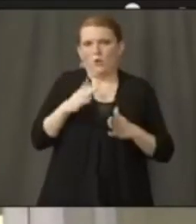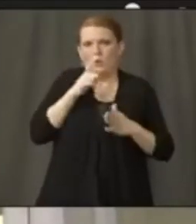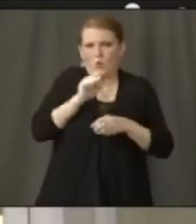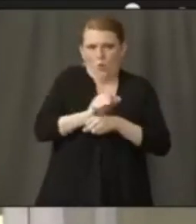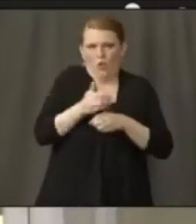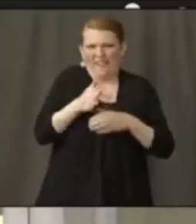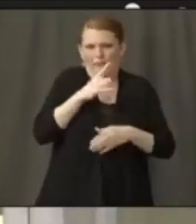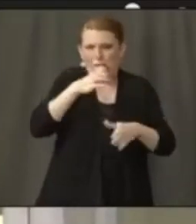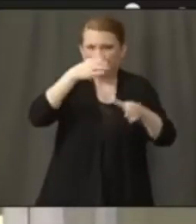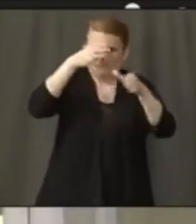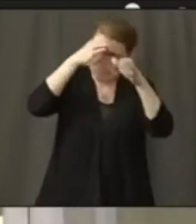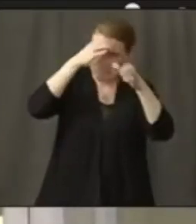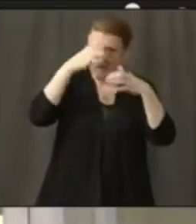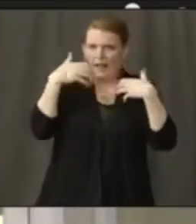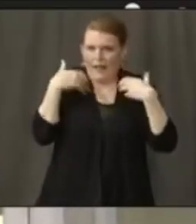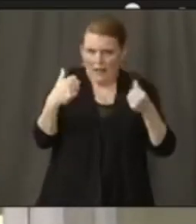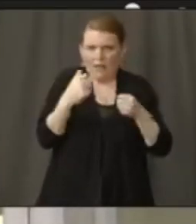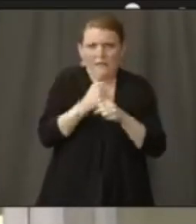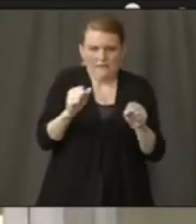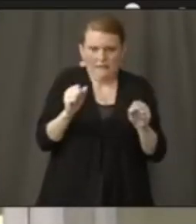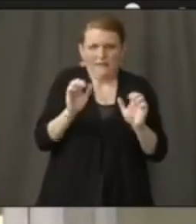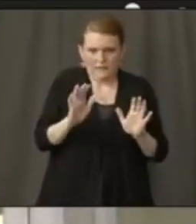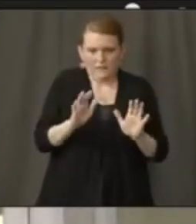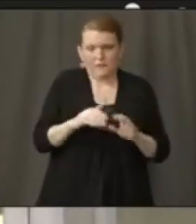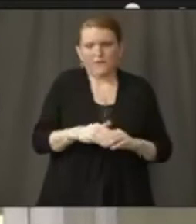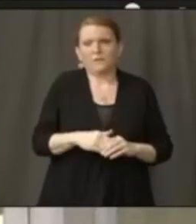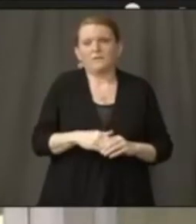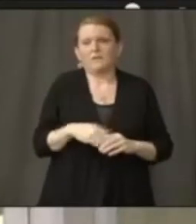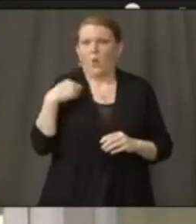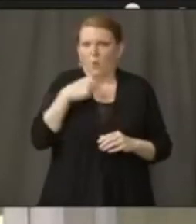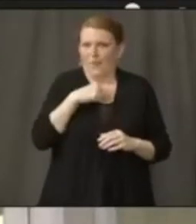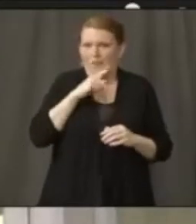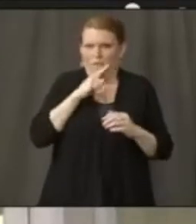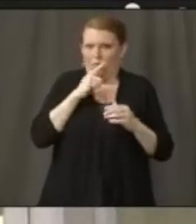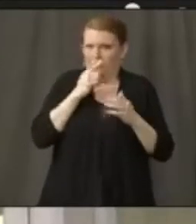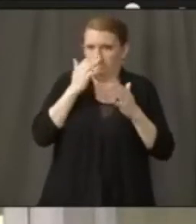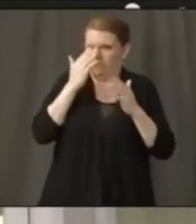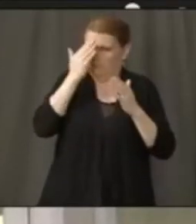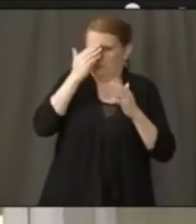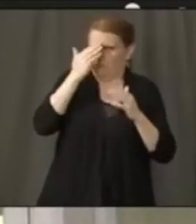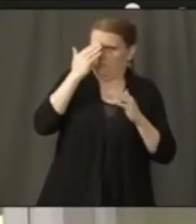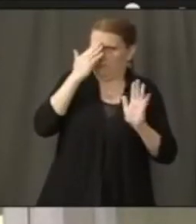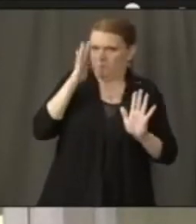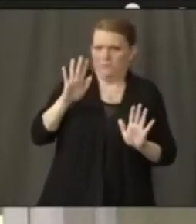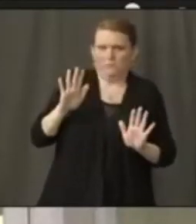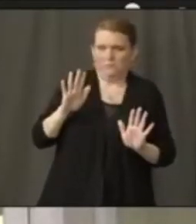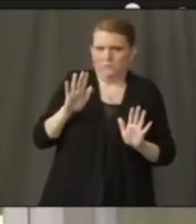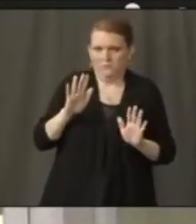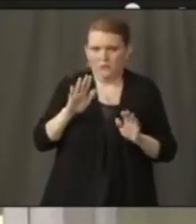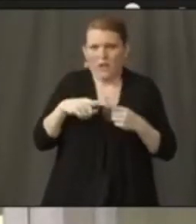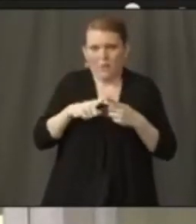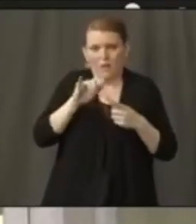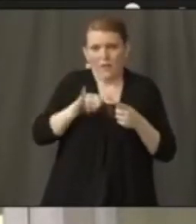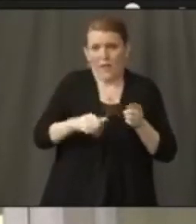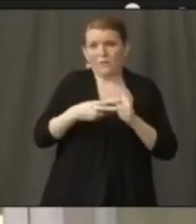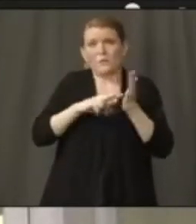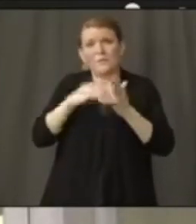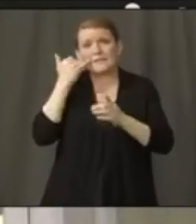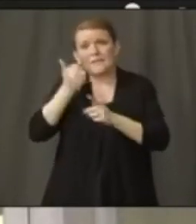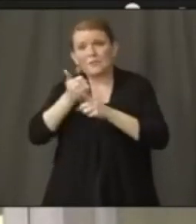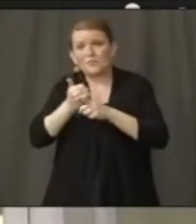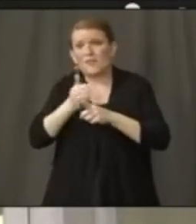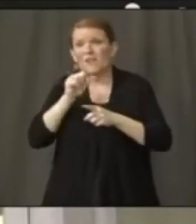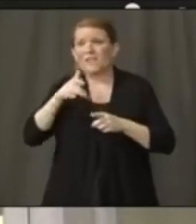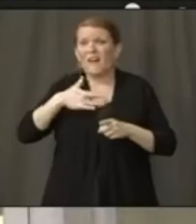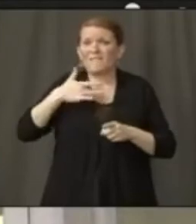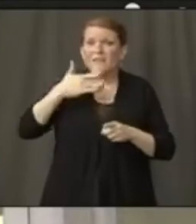people that don't feel well shouldn't come in long before this virus if you're handling food. So we're more mindful of it now. Fair